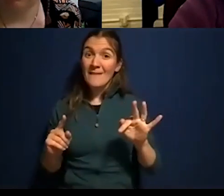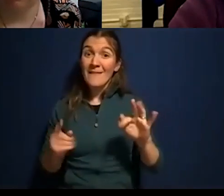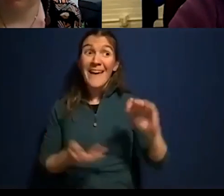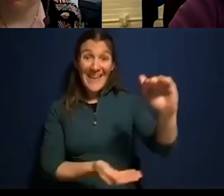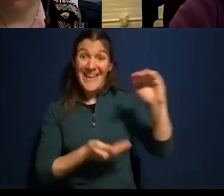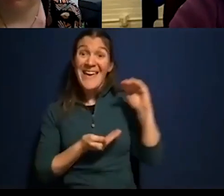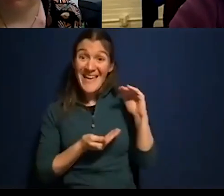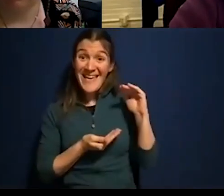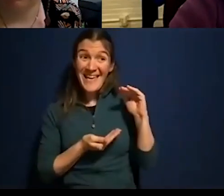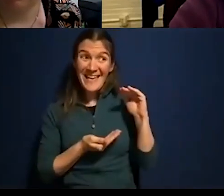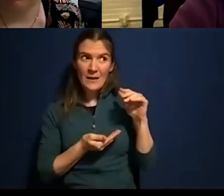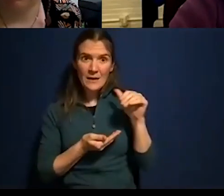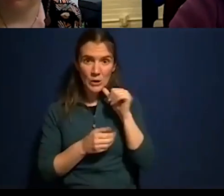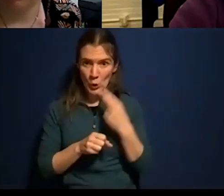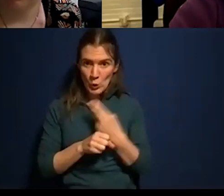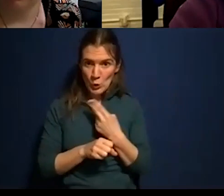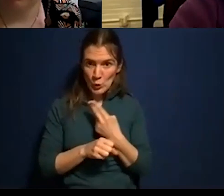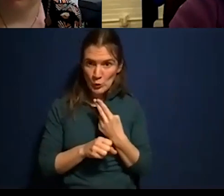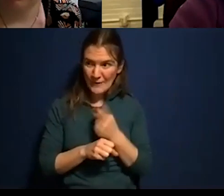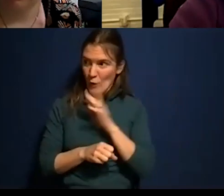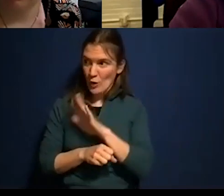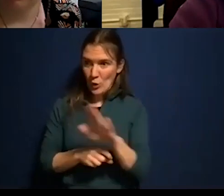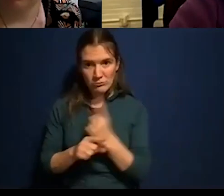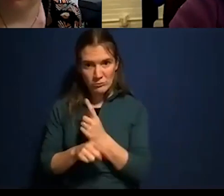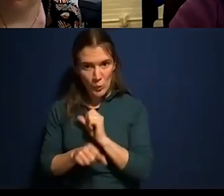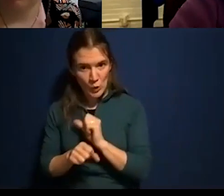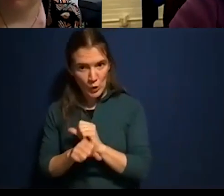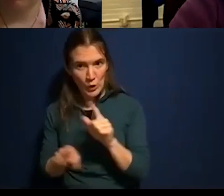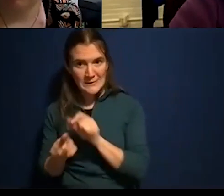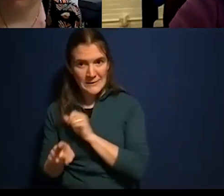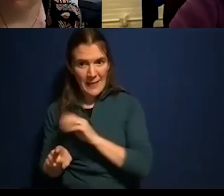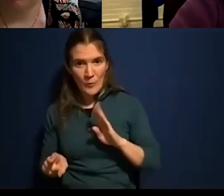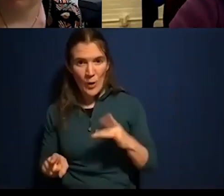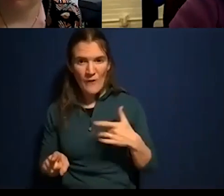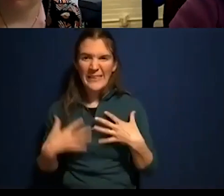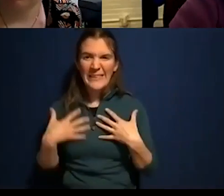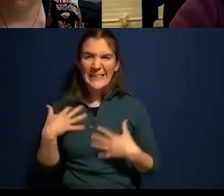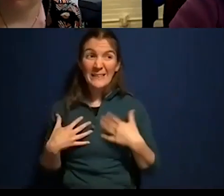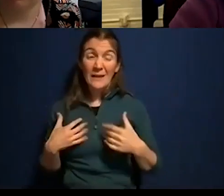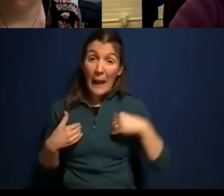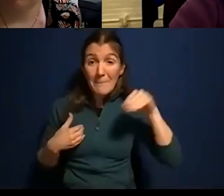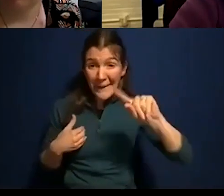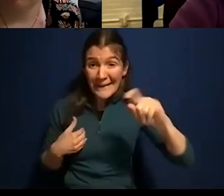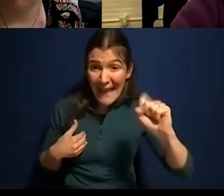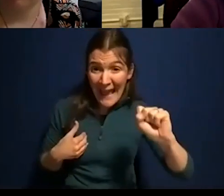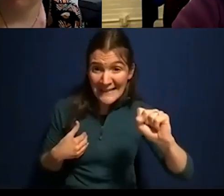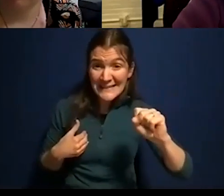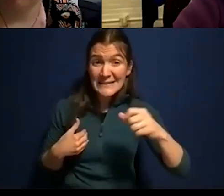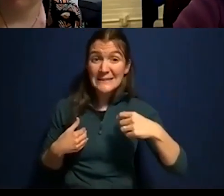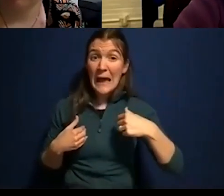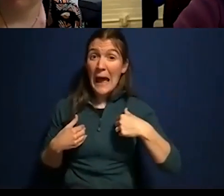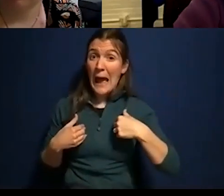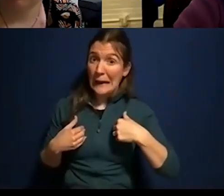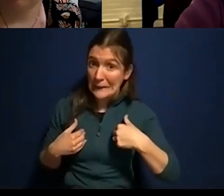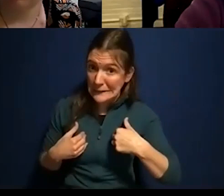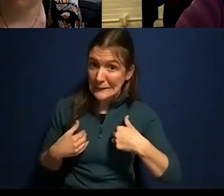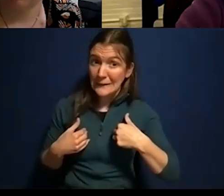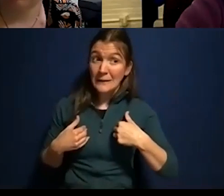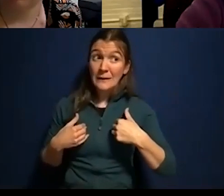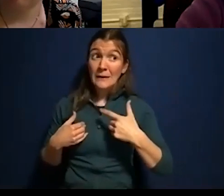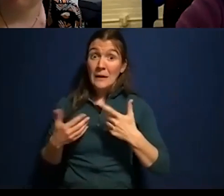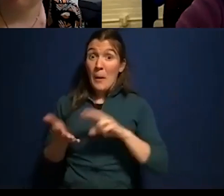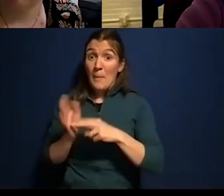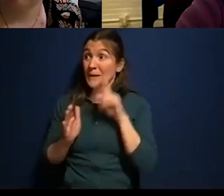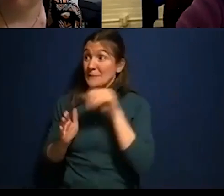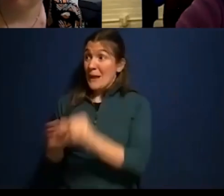the resources for the amount of time that you say, I just, as a taxpayer, I know it might be even more, I might be even asking you to spend more